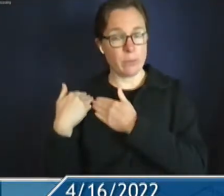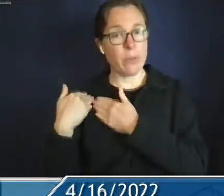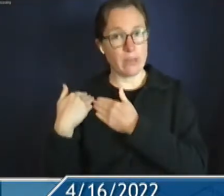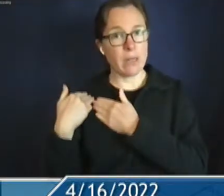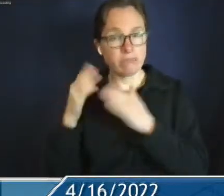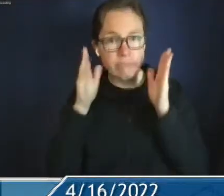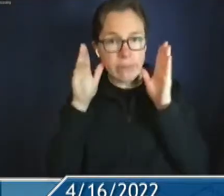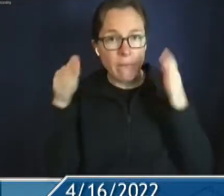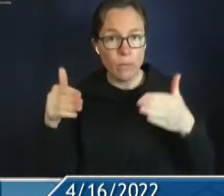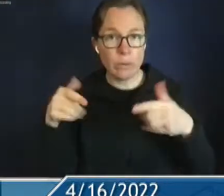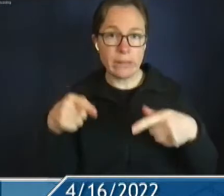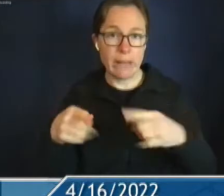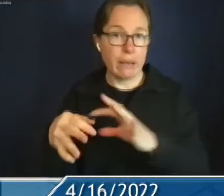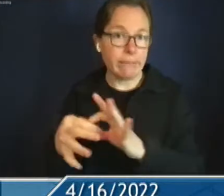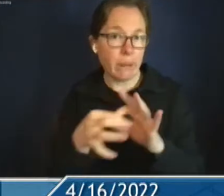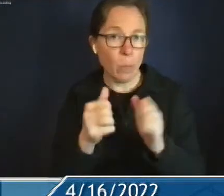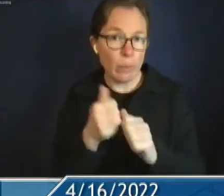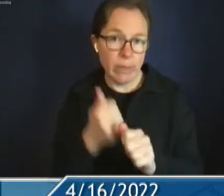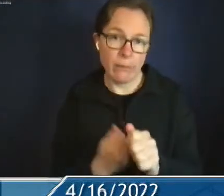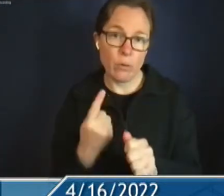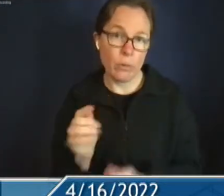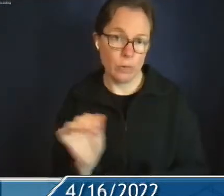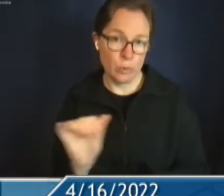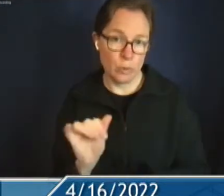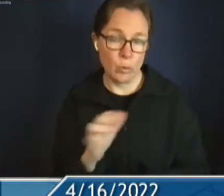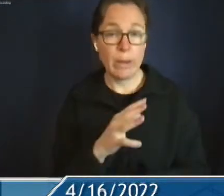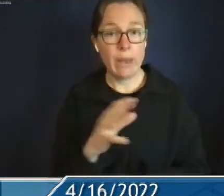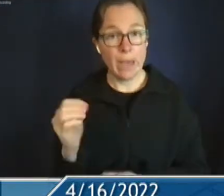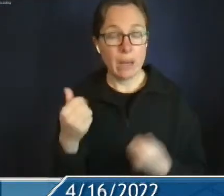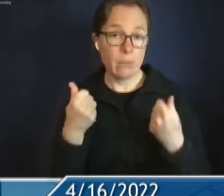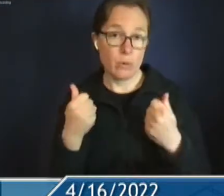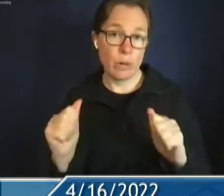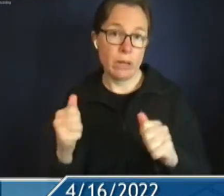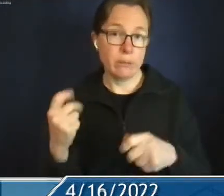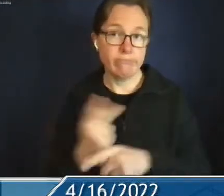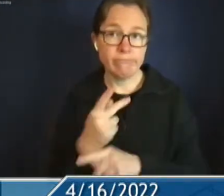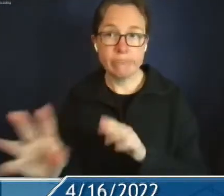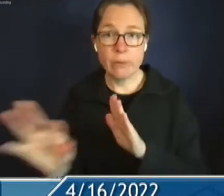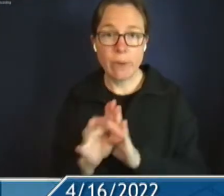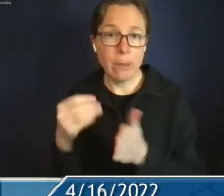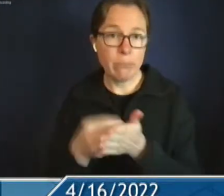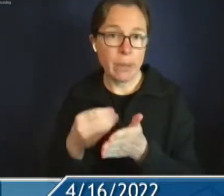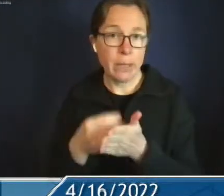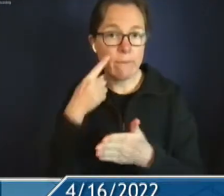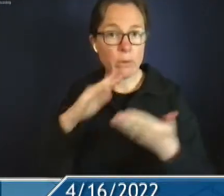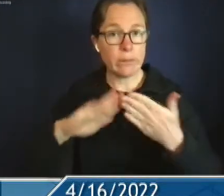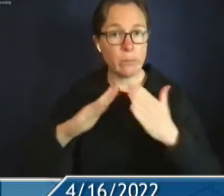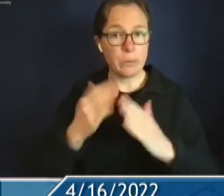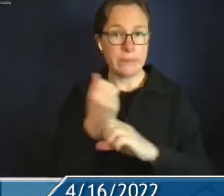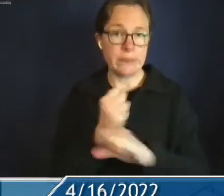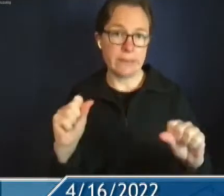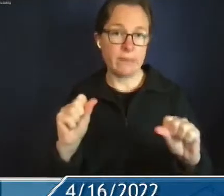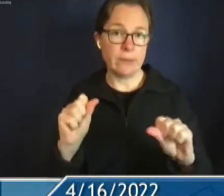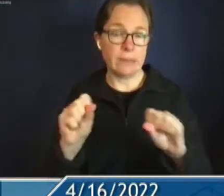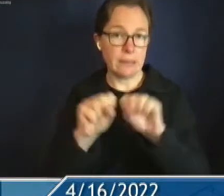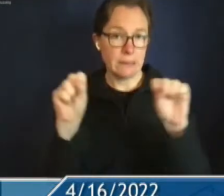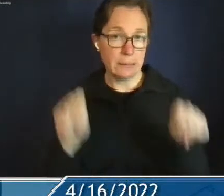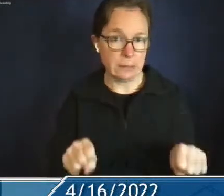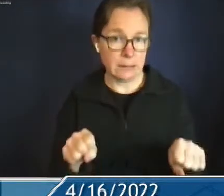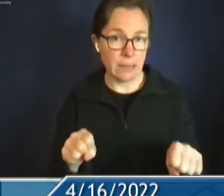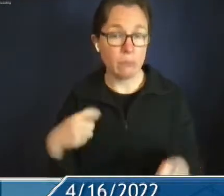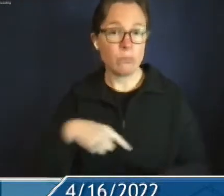And I collaborate with all my colleagues. I'm also working to fund the community safety system investments. We've agreed during